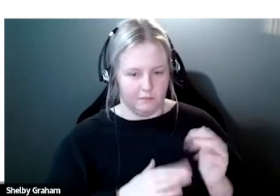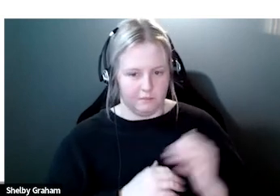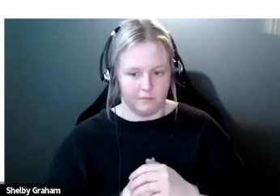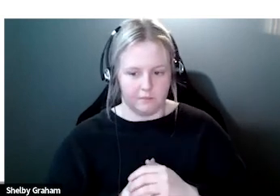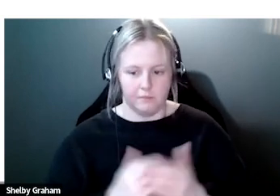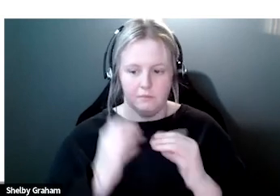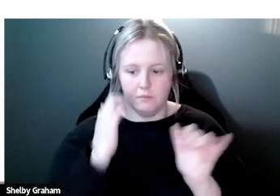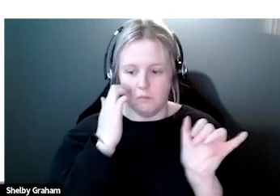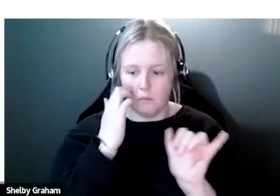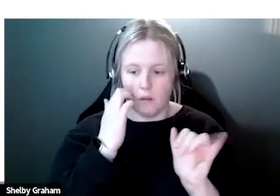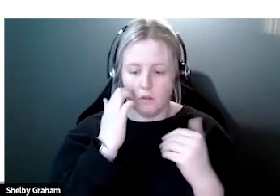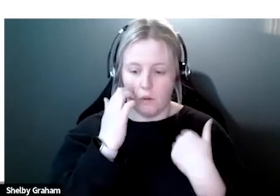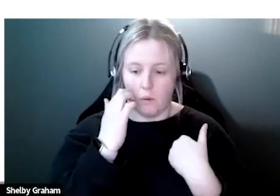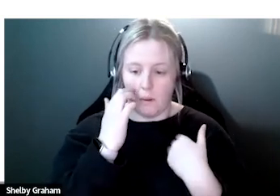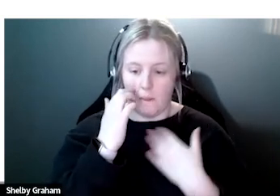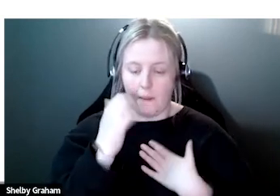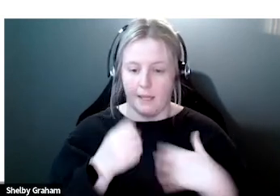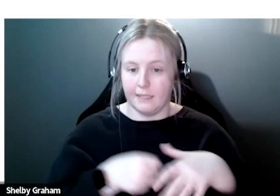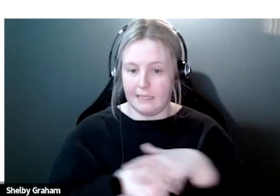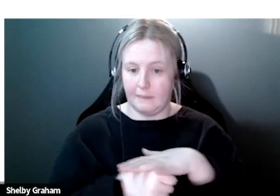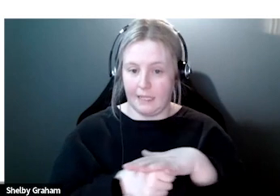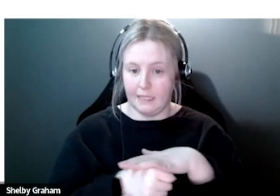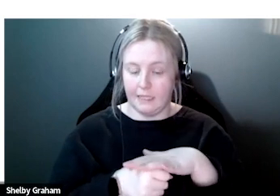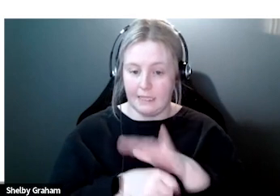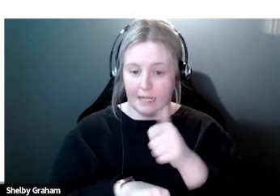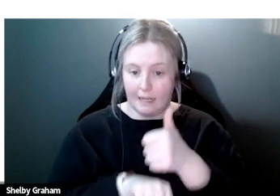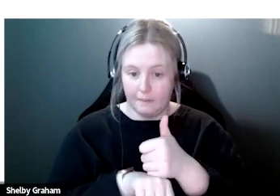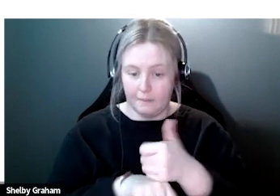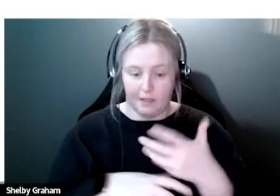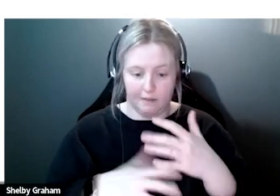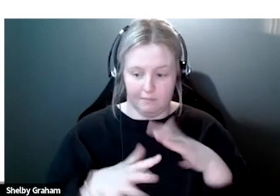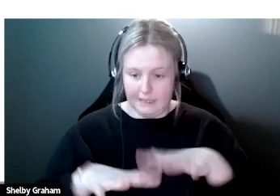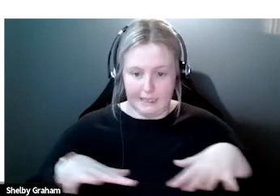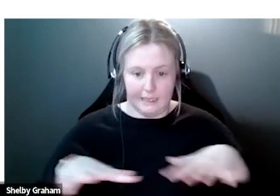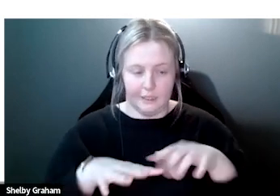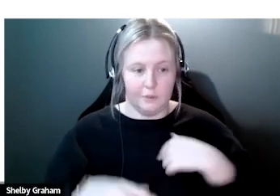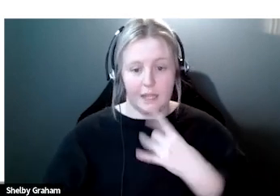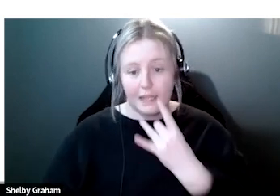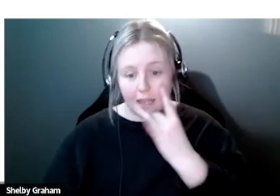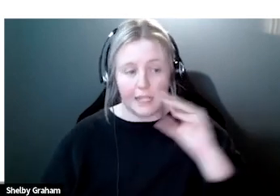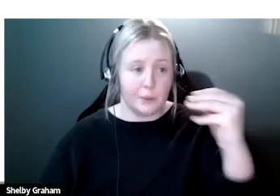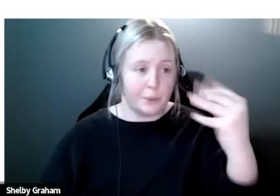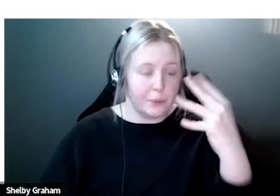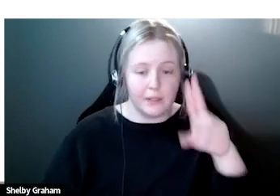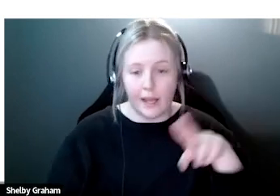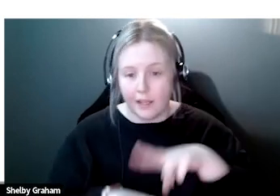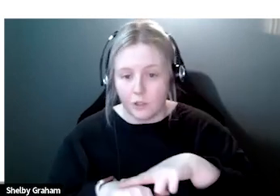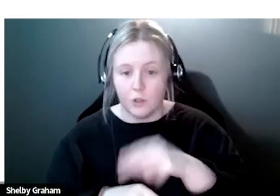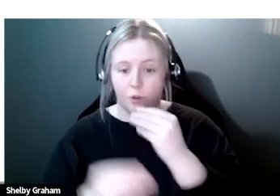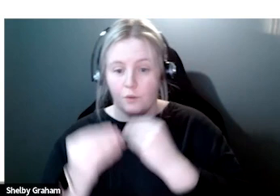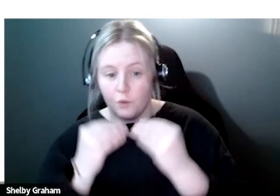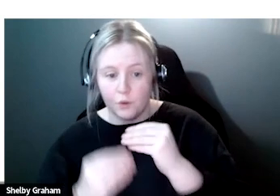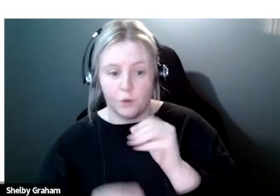up just so, with natural light, with the 3 drinks and snacks of preference, very important,